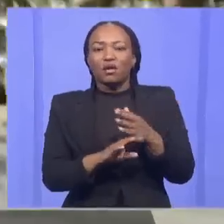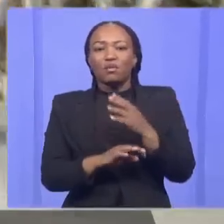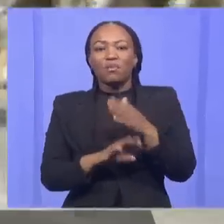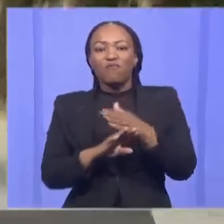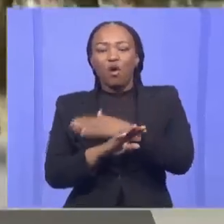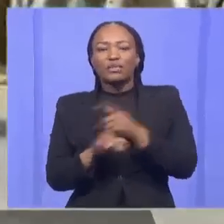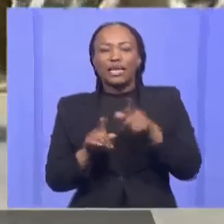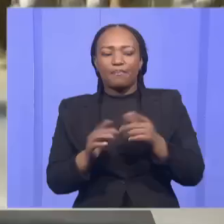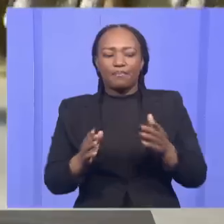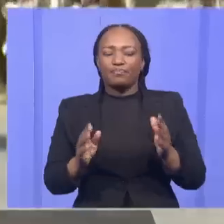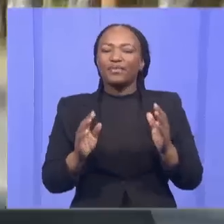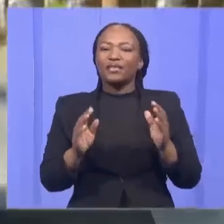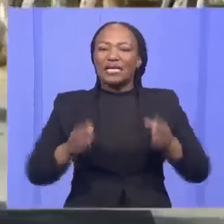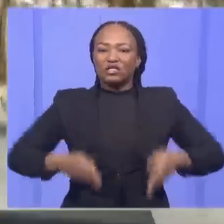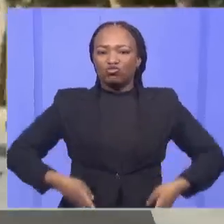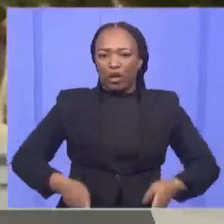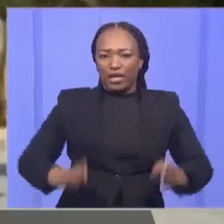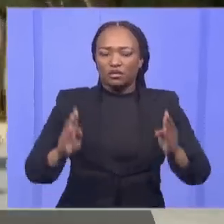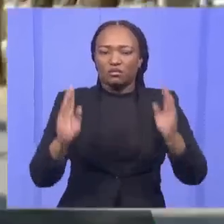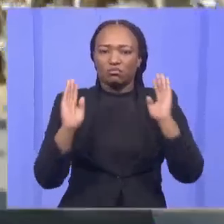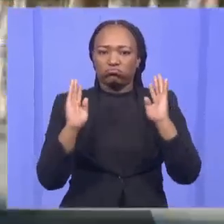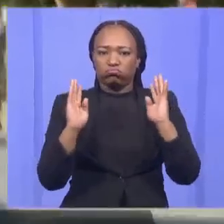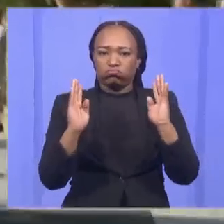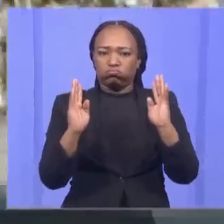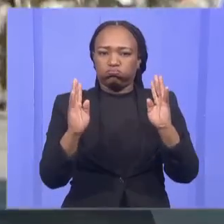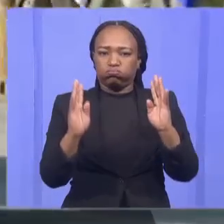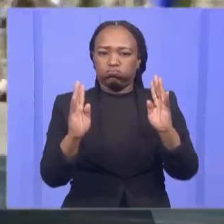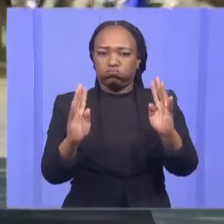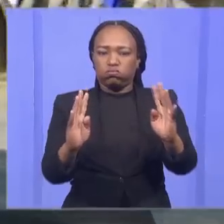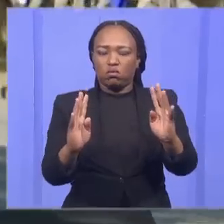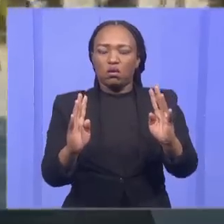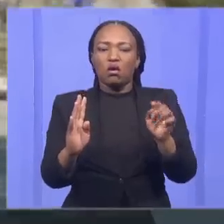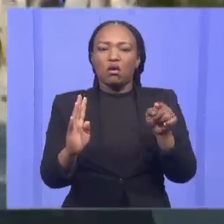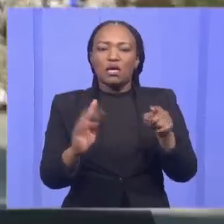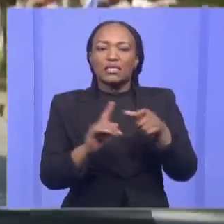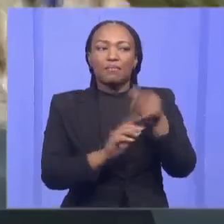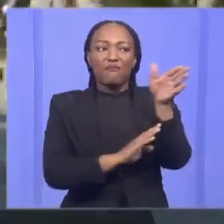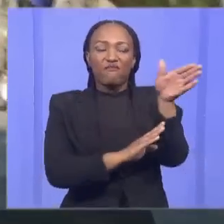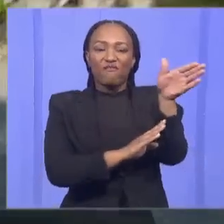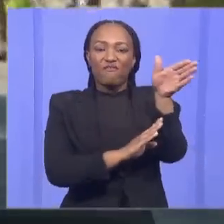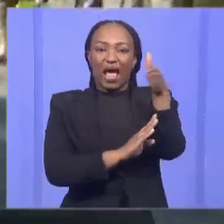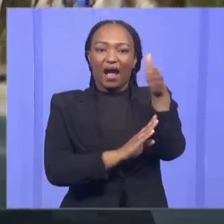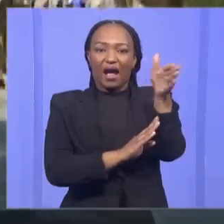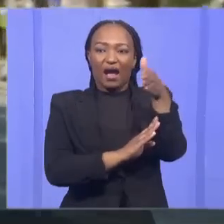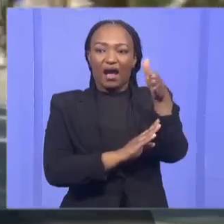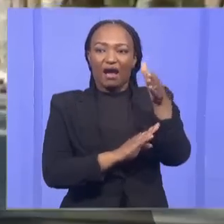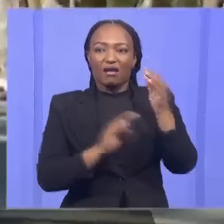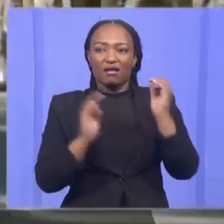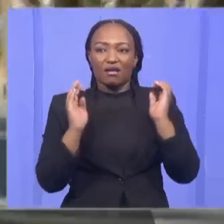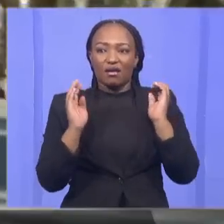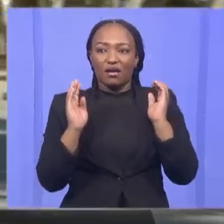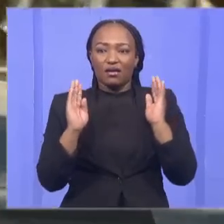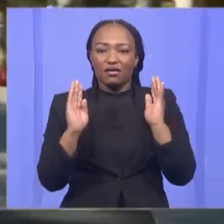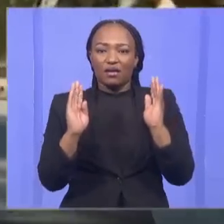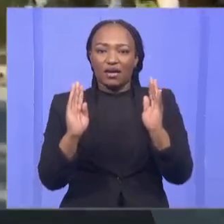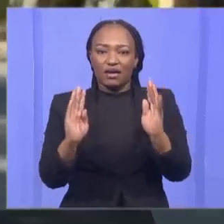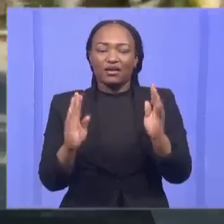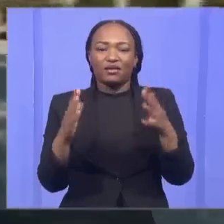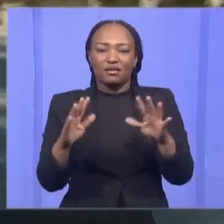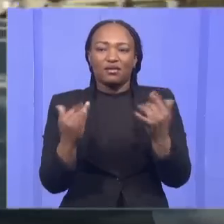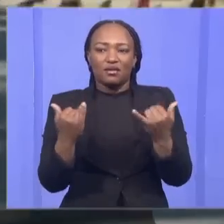we put the flag bearers. Once they are in deployment positions, then we roll out